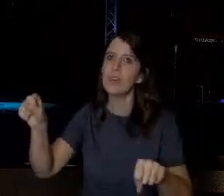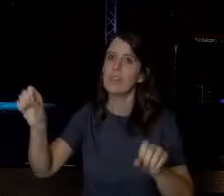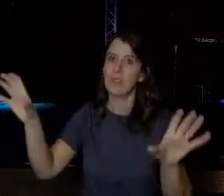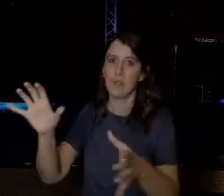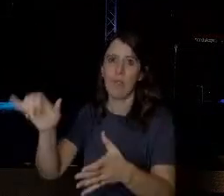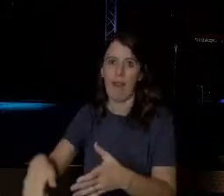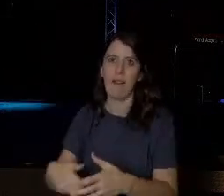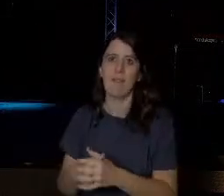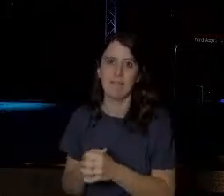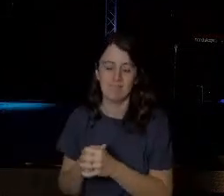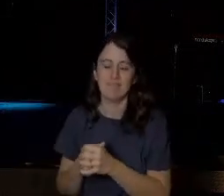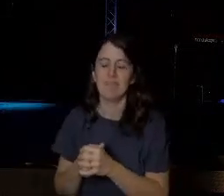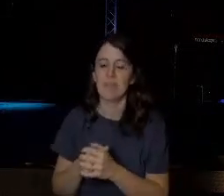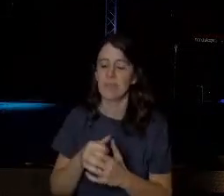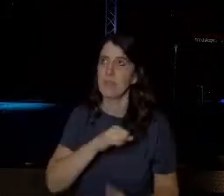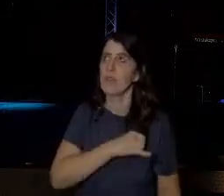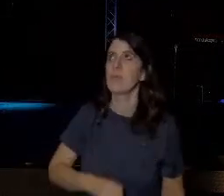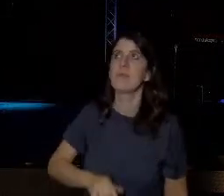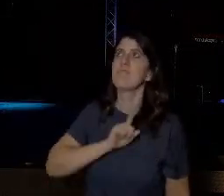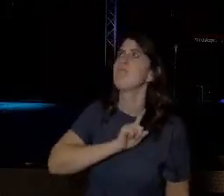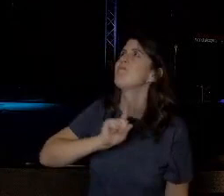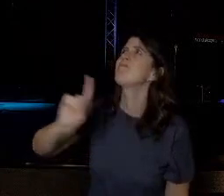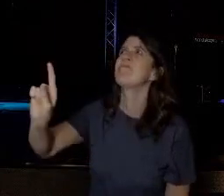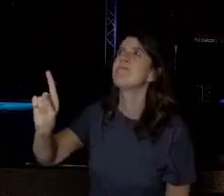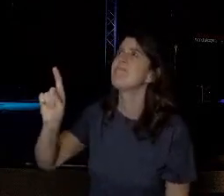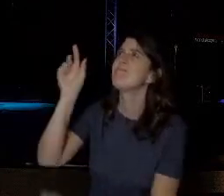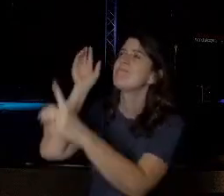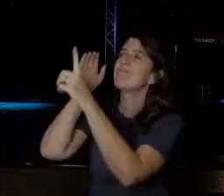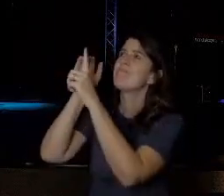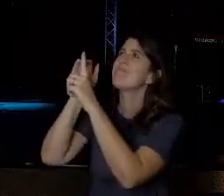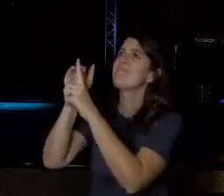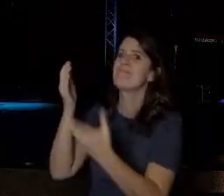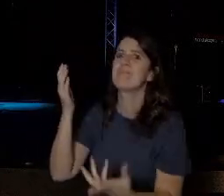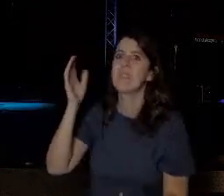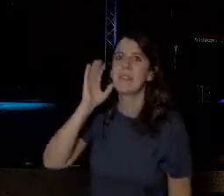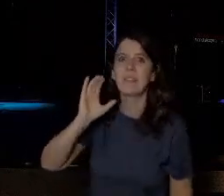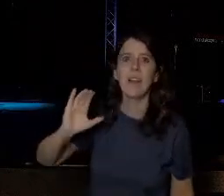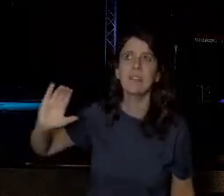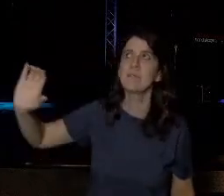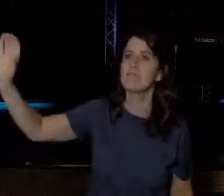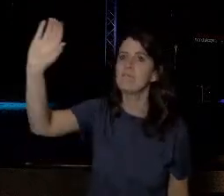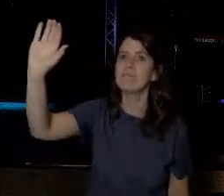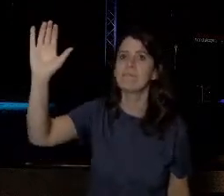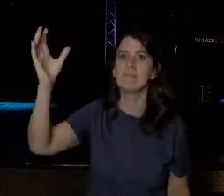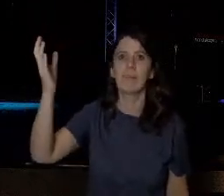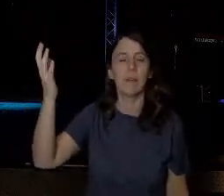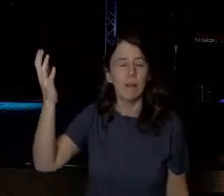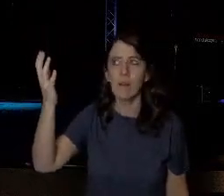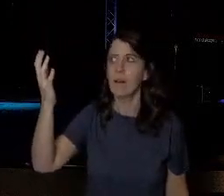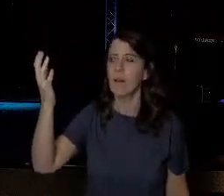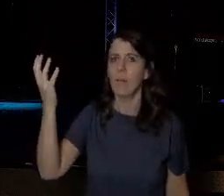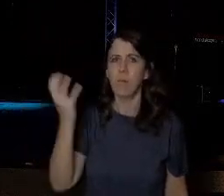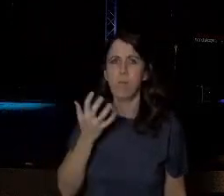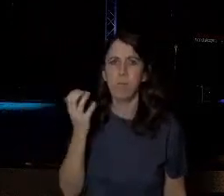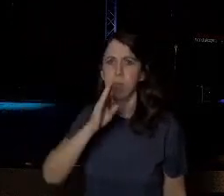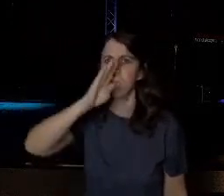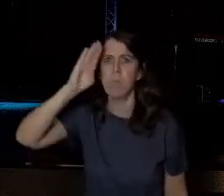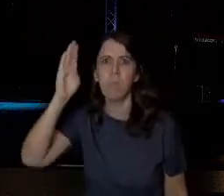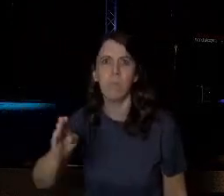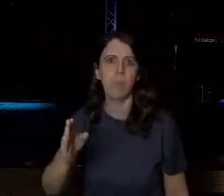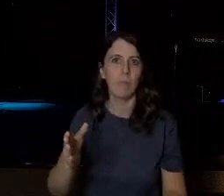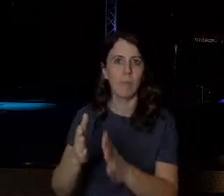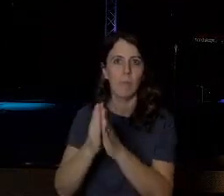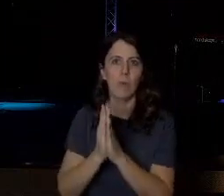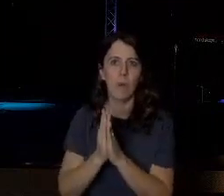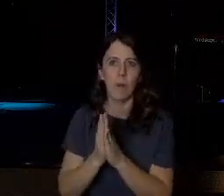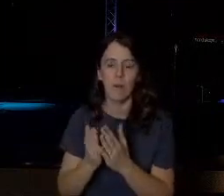And so he goes to God and he says, "Sun, stand still." Just this bold prayer of